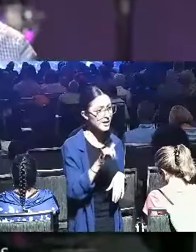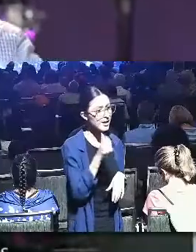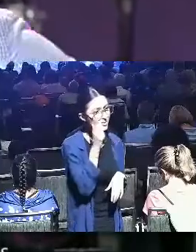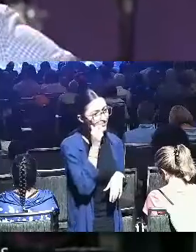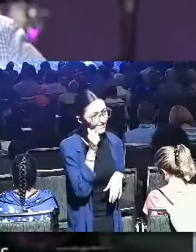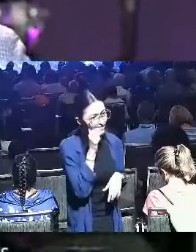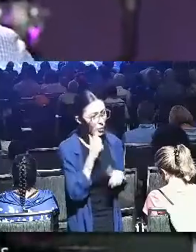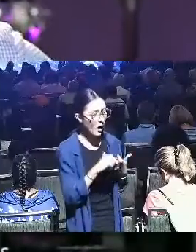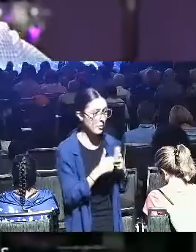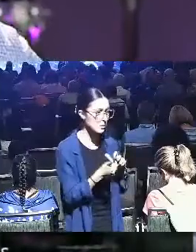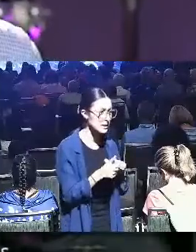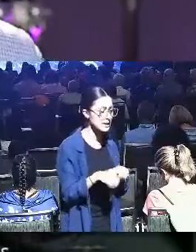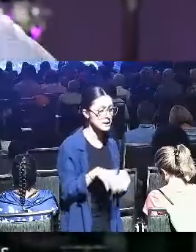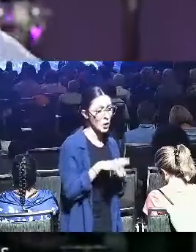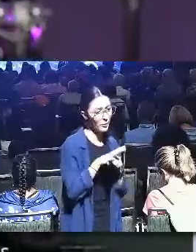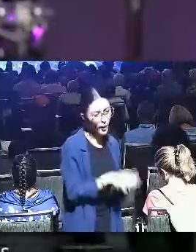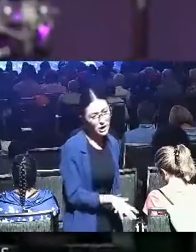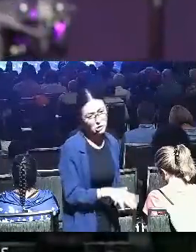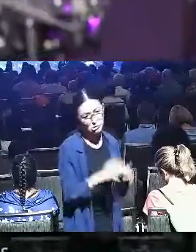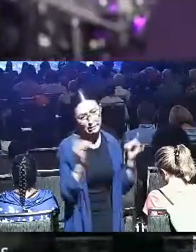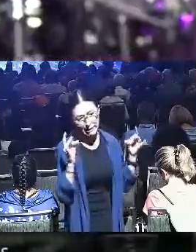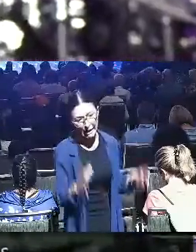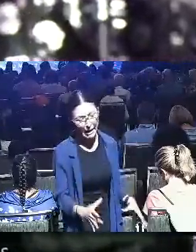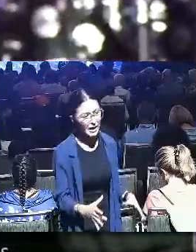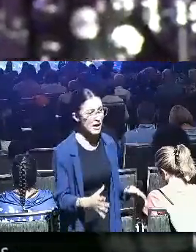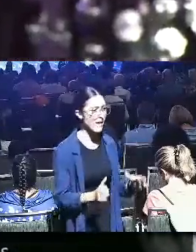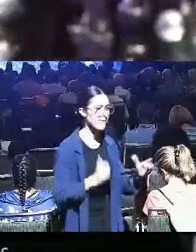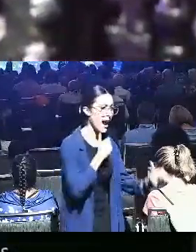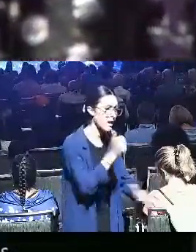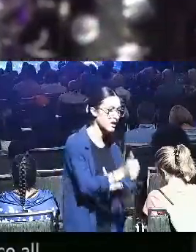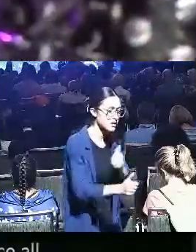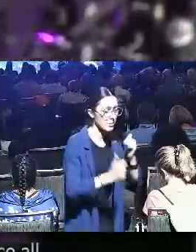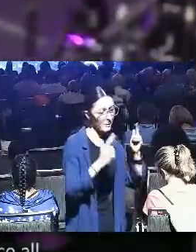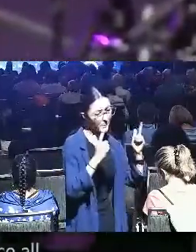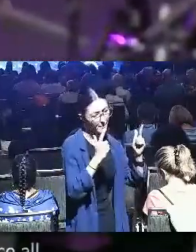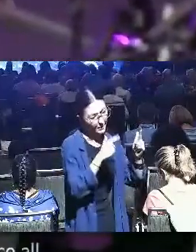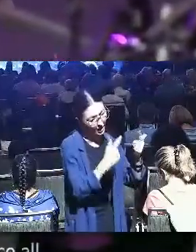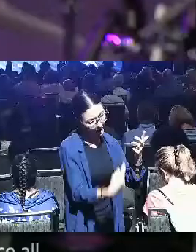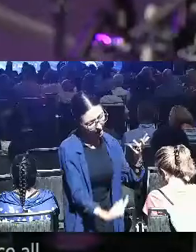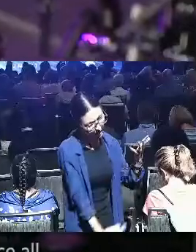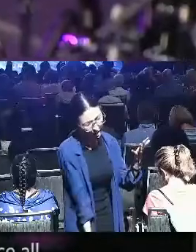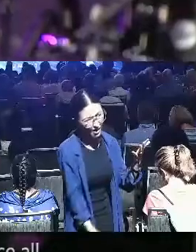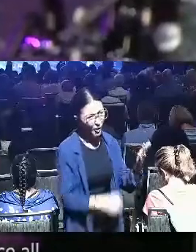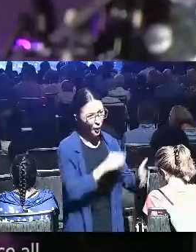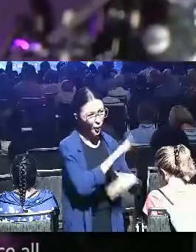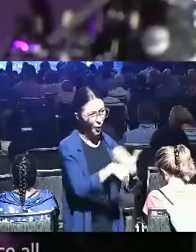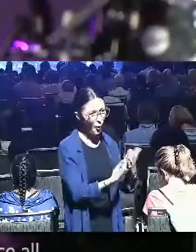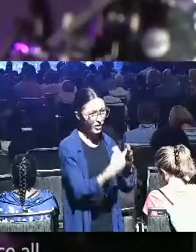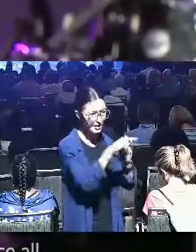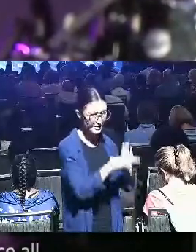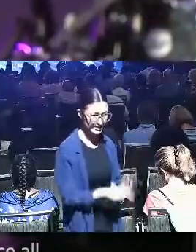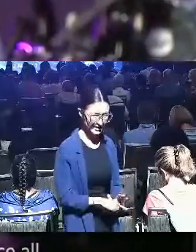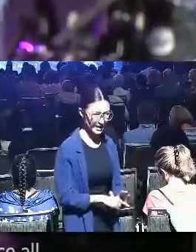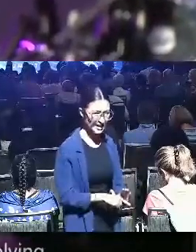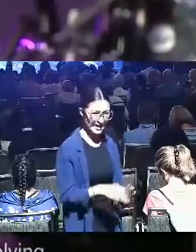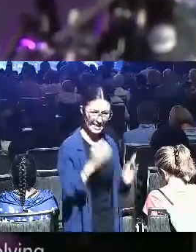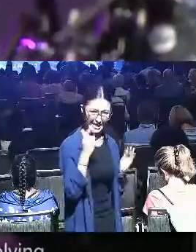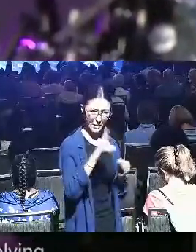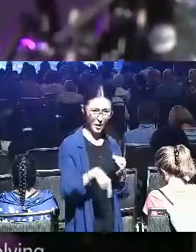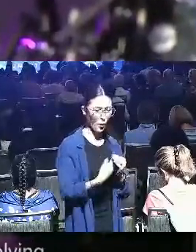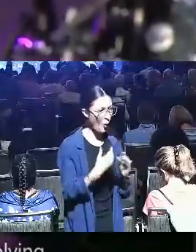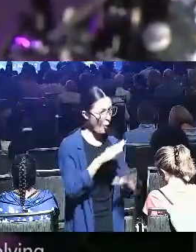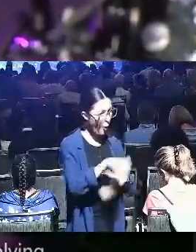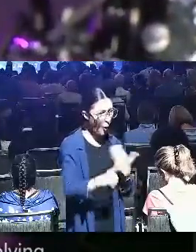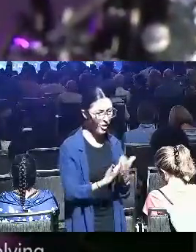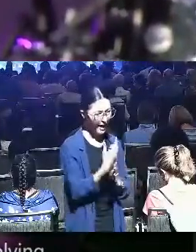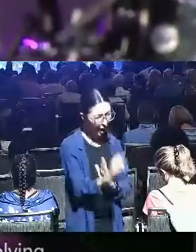poverty, oppression, hate, violence, all the evil acts. Think about the educational hours devoted to solving these problems, but the more people you add to